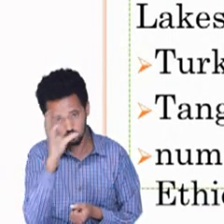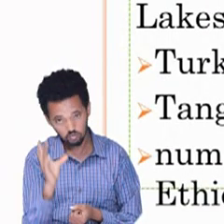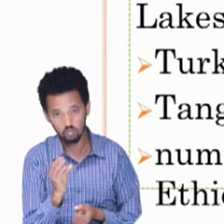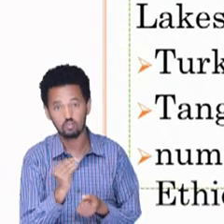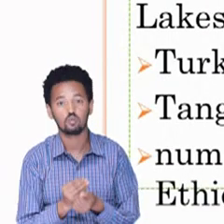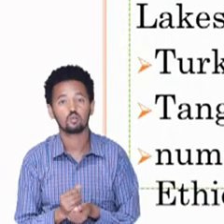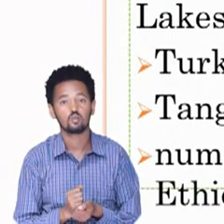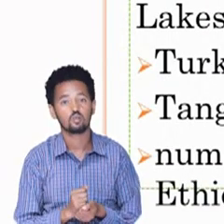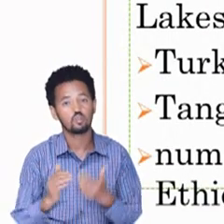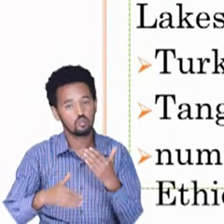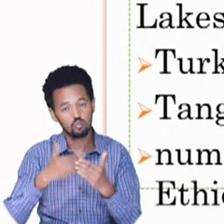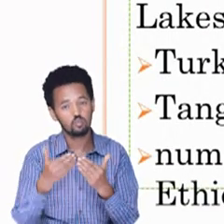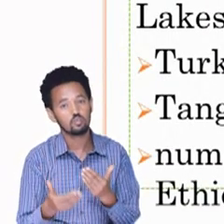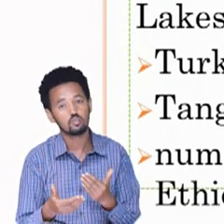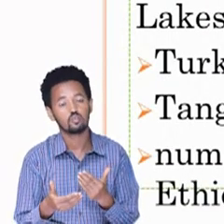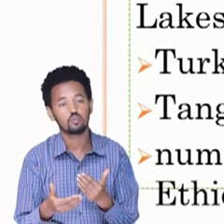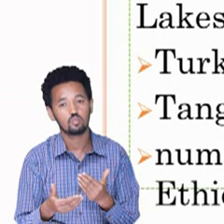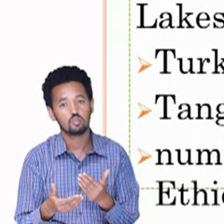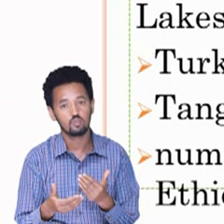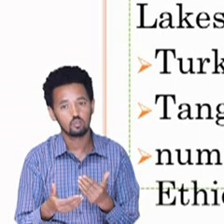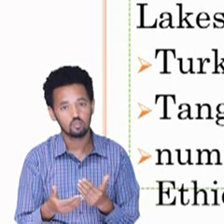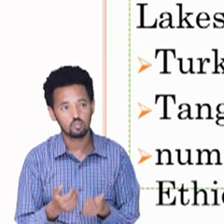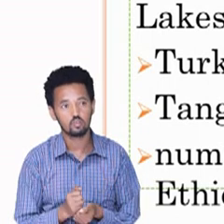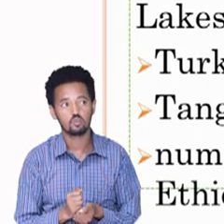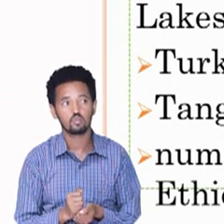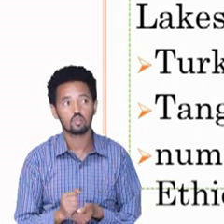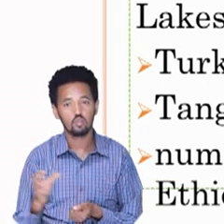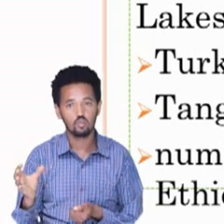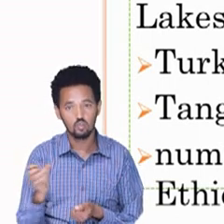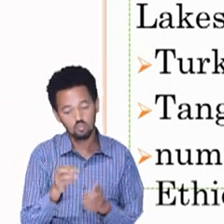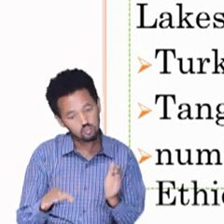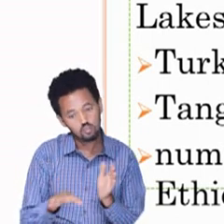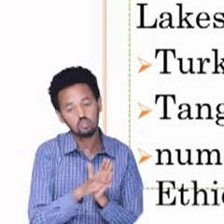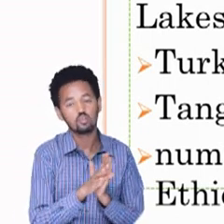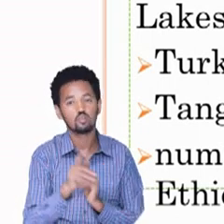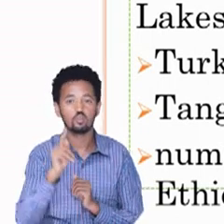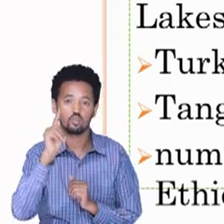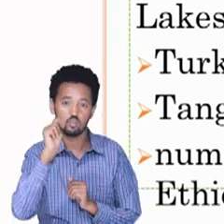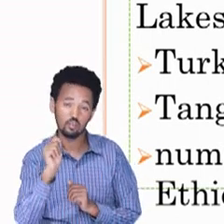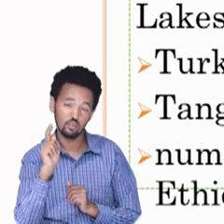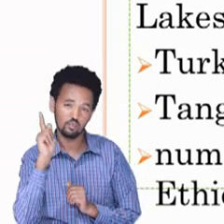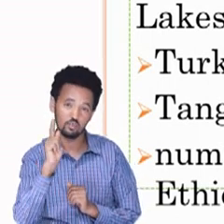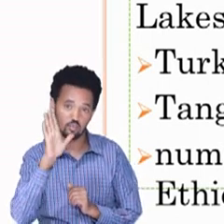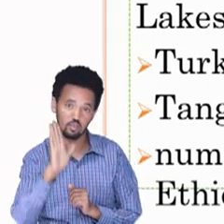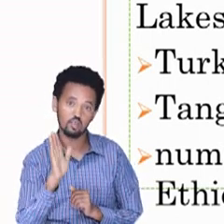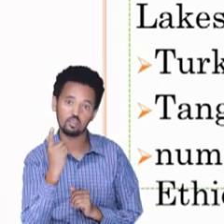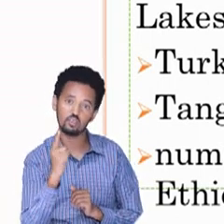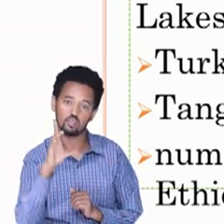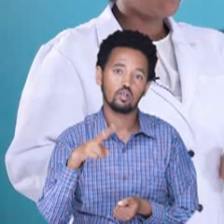Examples of Rift Valley lakes in Africa are Lake Turkana, Lake Tanganyika, and Rift Valley Lake